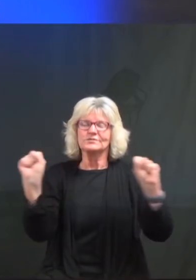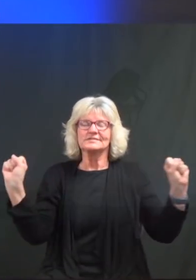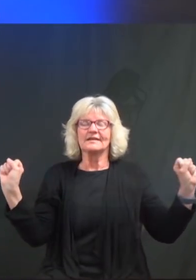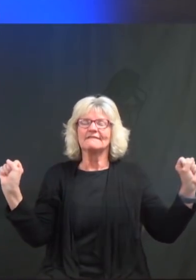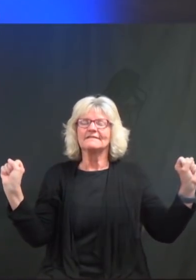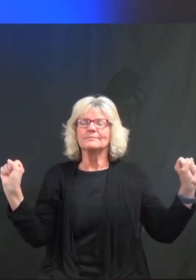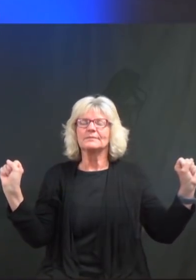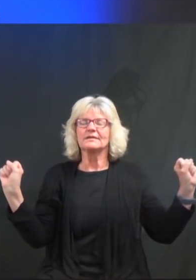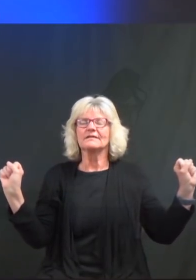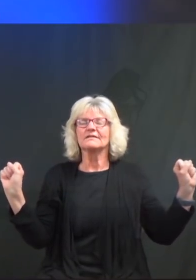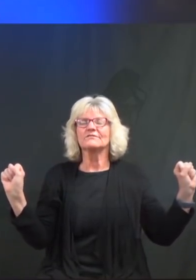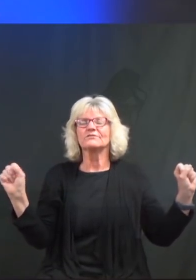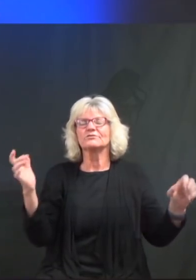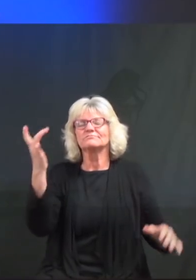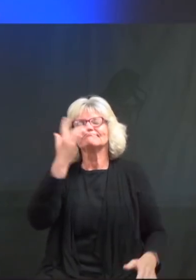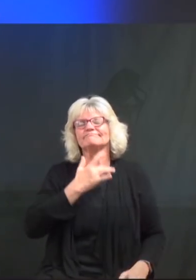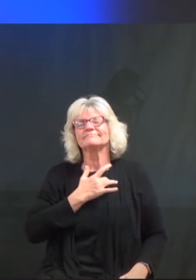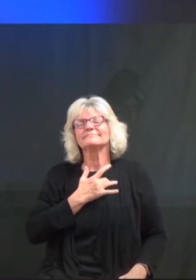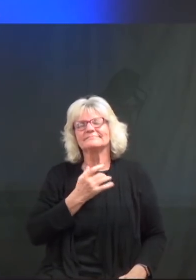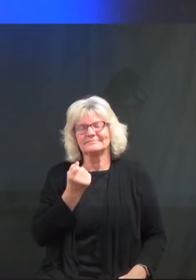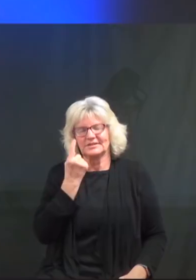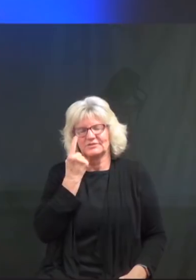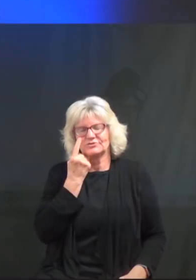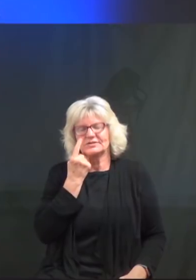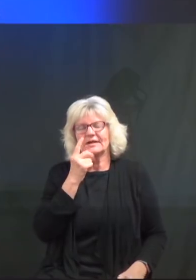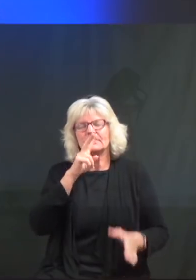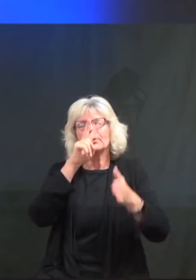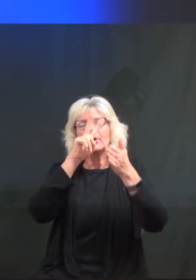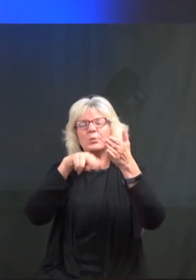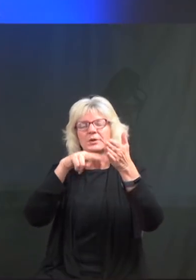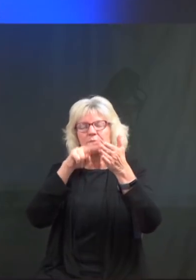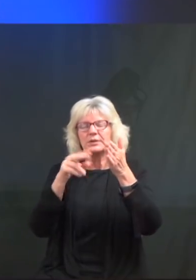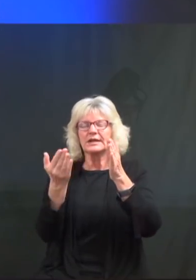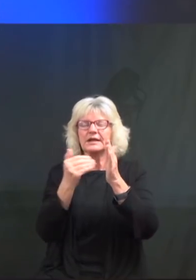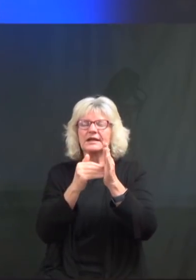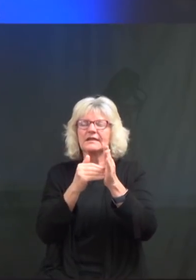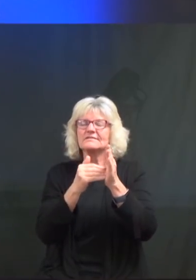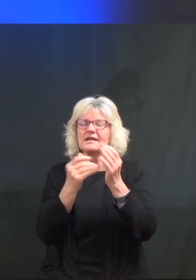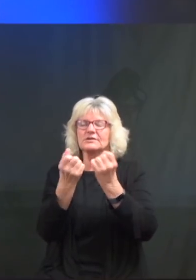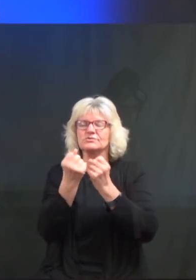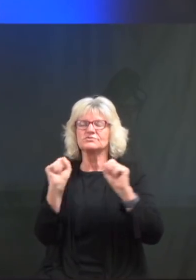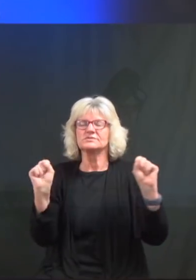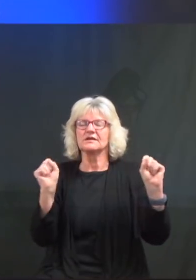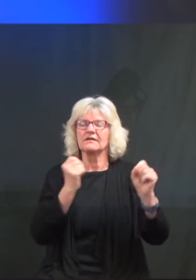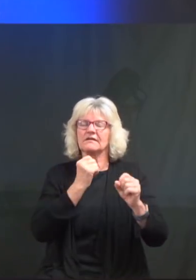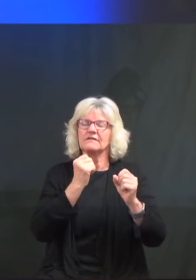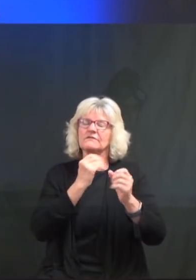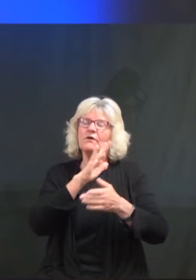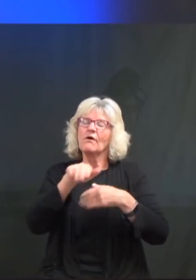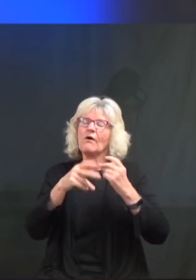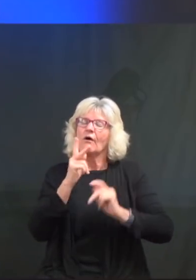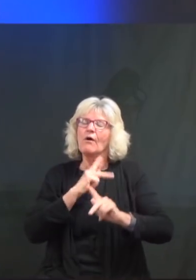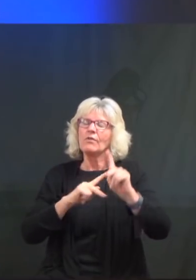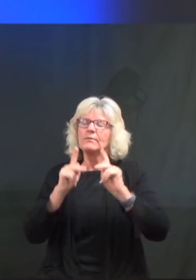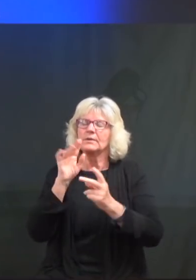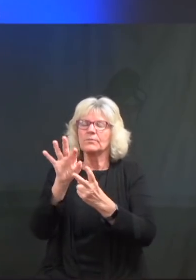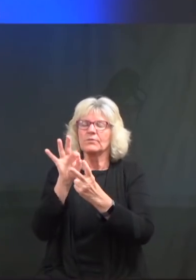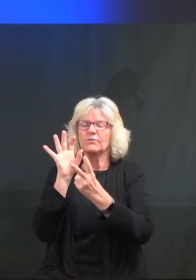opening my eyes and letting me see this. We read in this chapter again that you say you saved all those that were